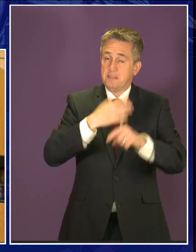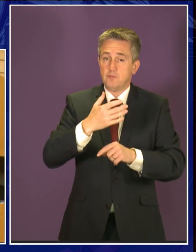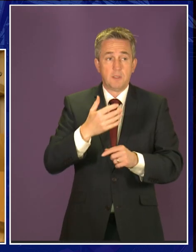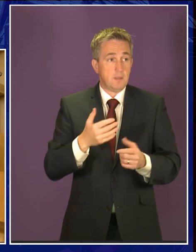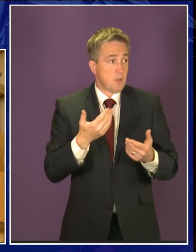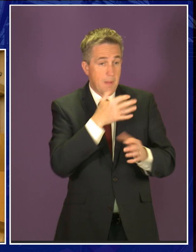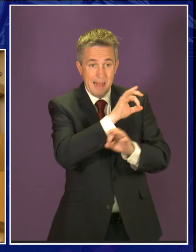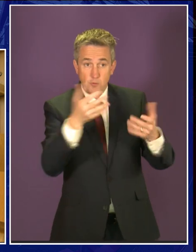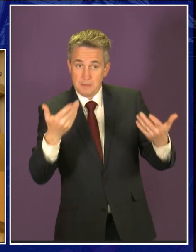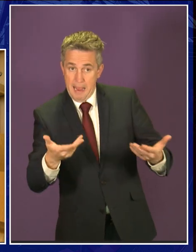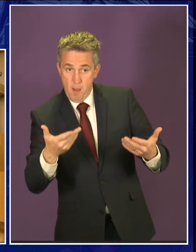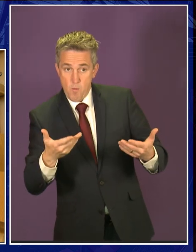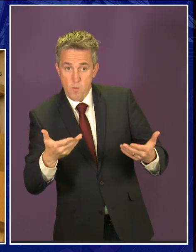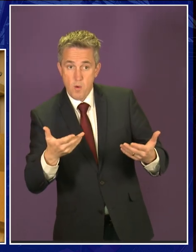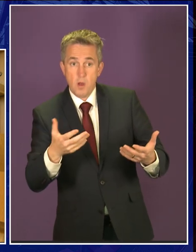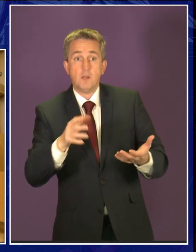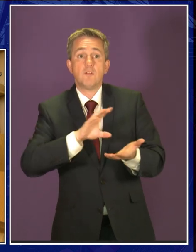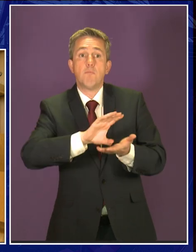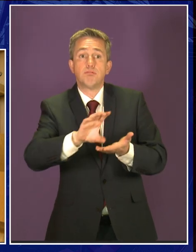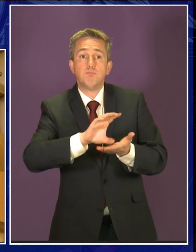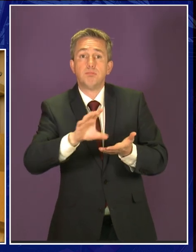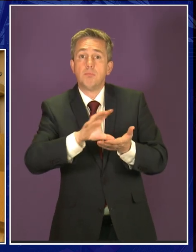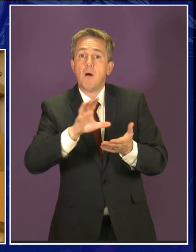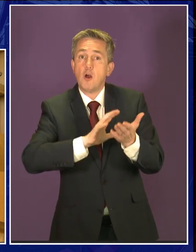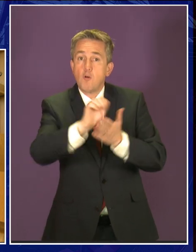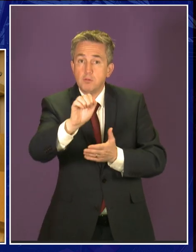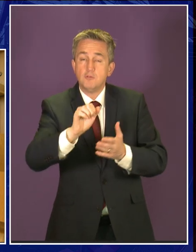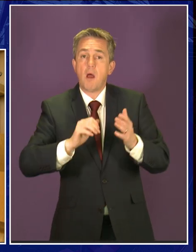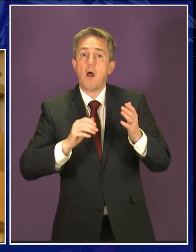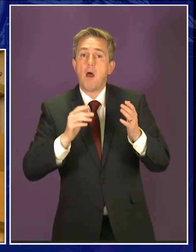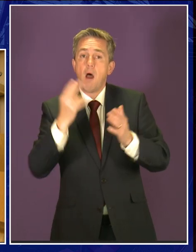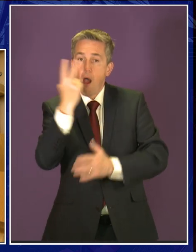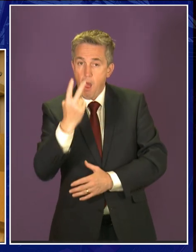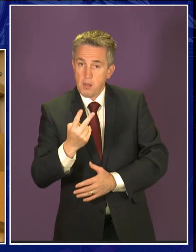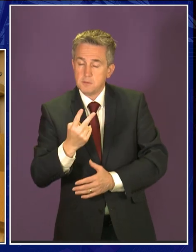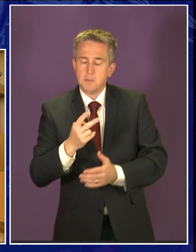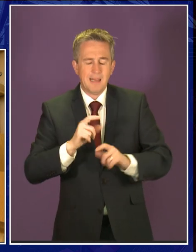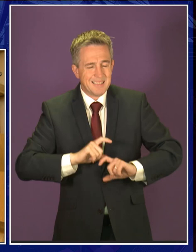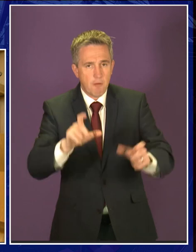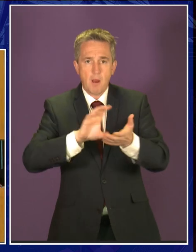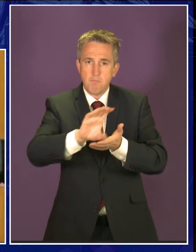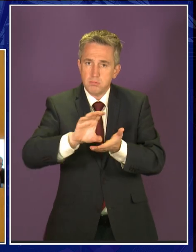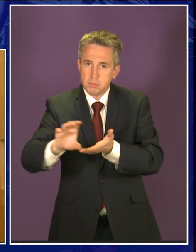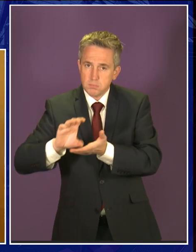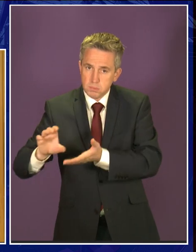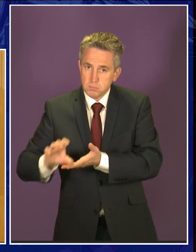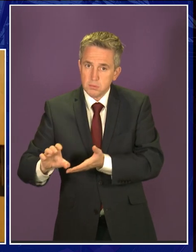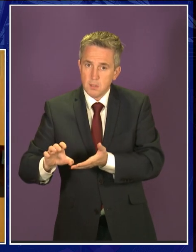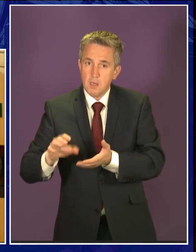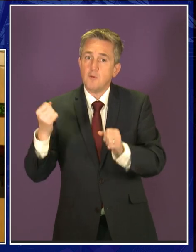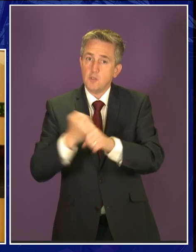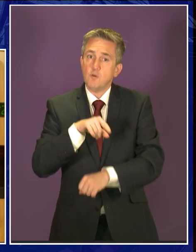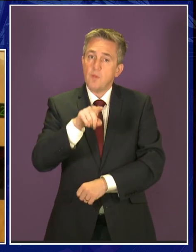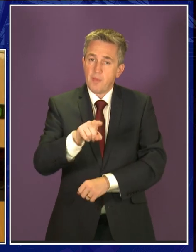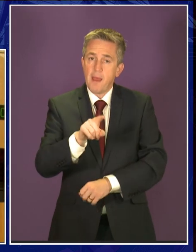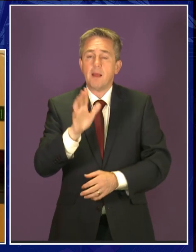and I'm telling you, don't cut on your budget on culture and art. Invest. If we invest in culture and art, it will